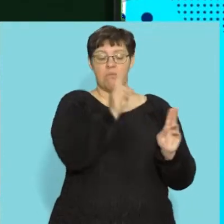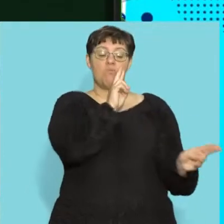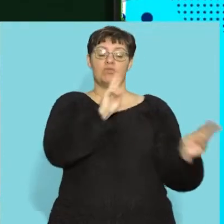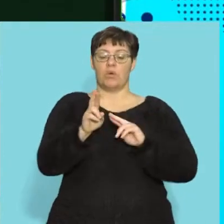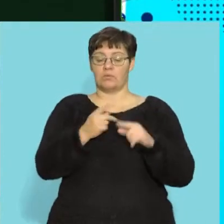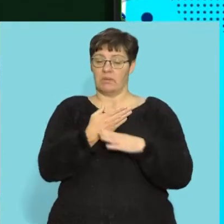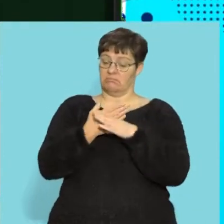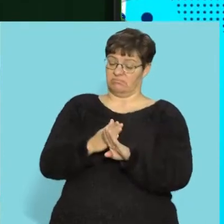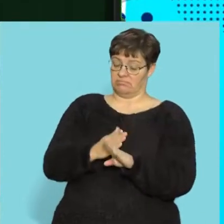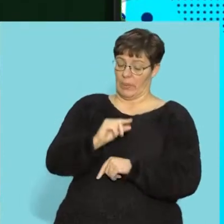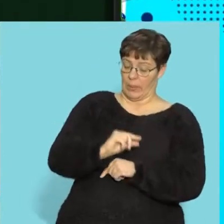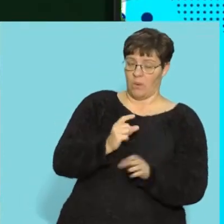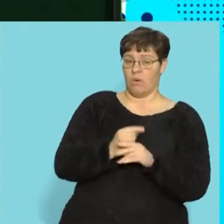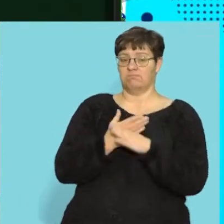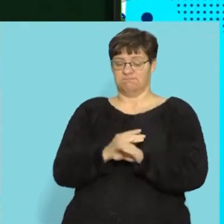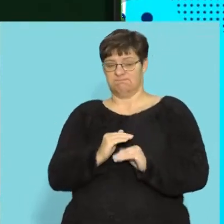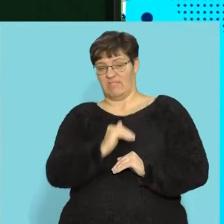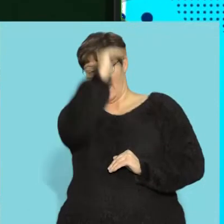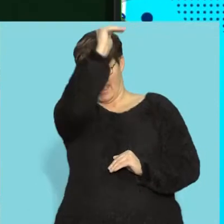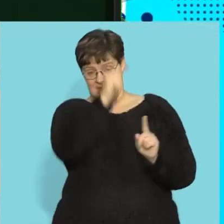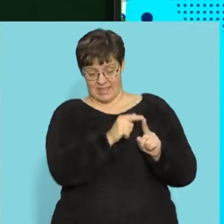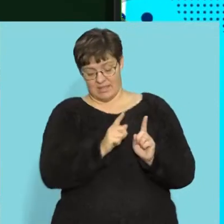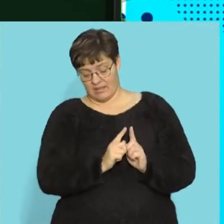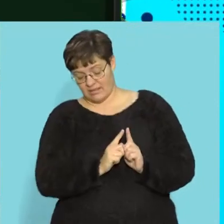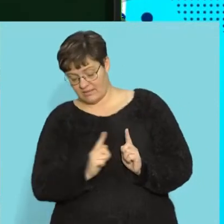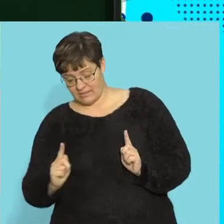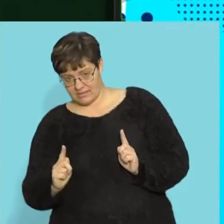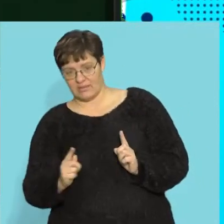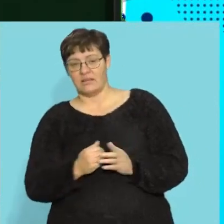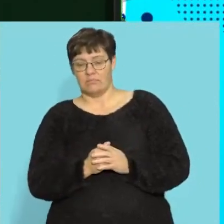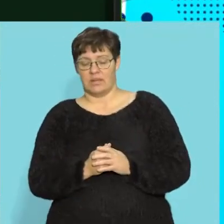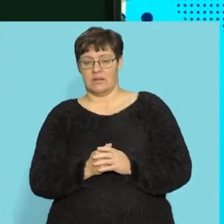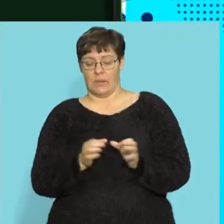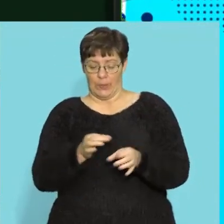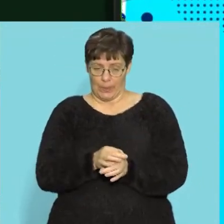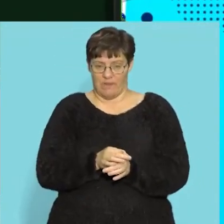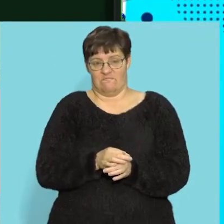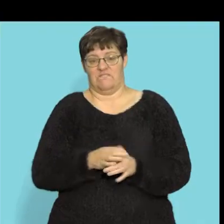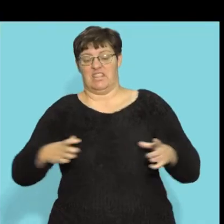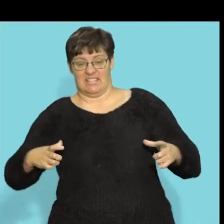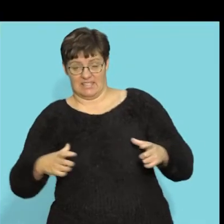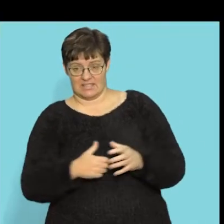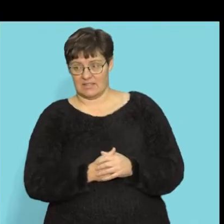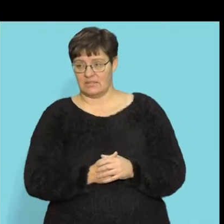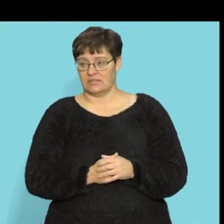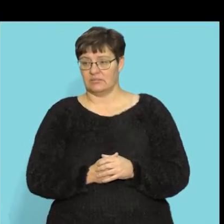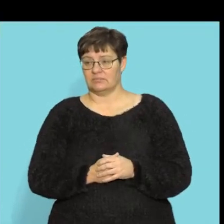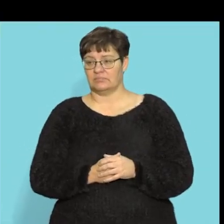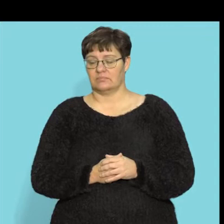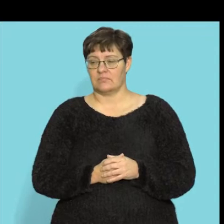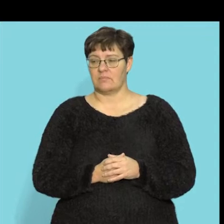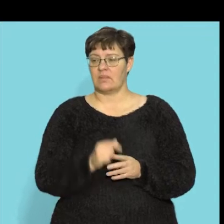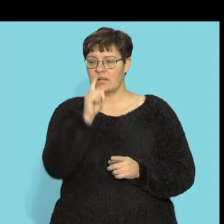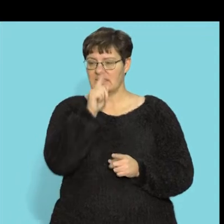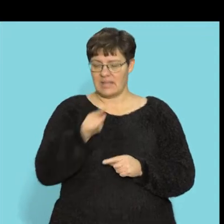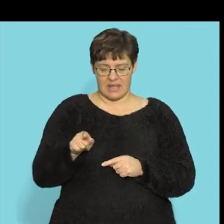response variable. So in this case, we've got diameter versus resistance. So the cross-sectional area is in